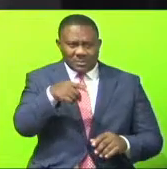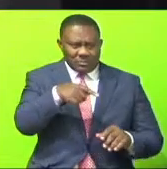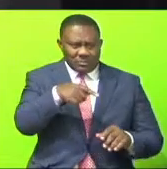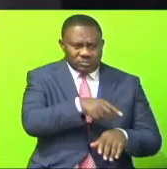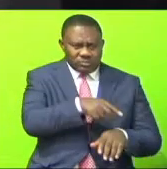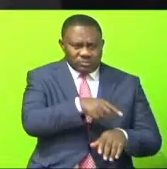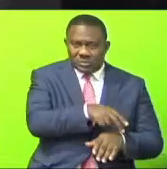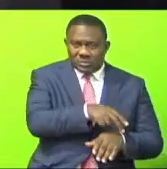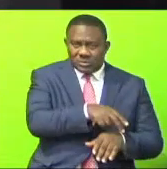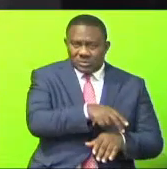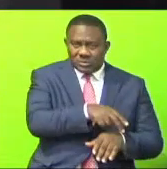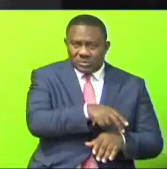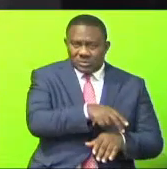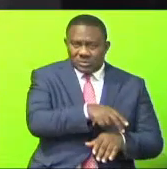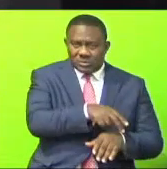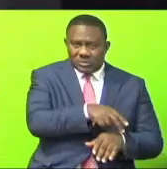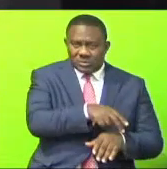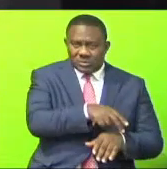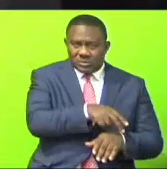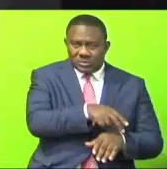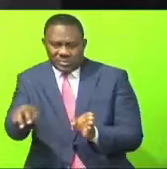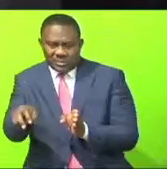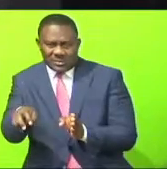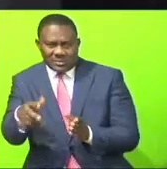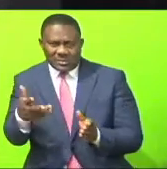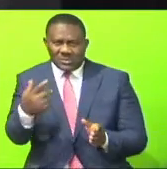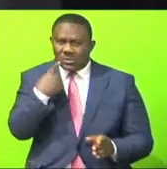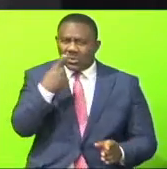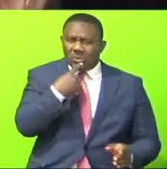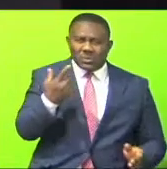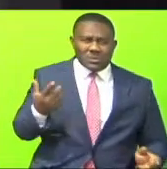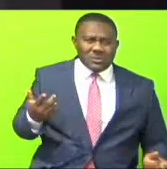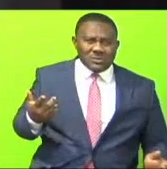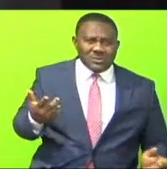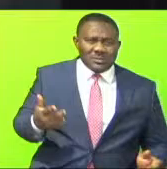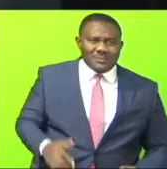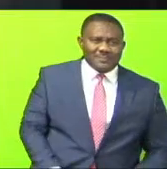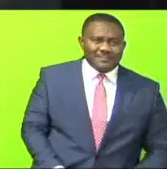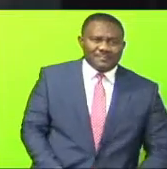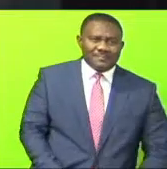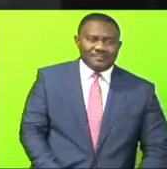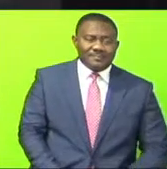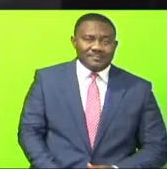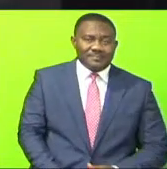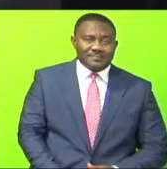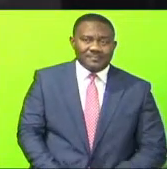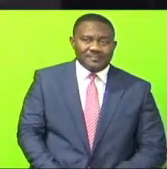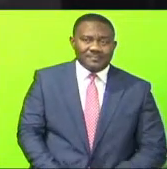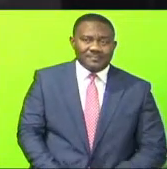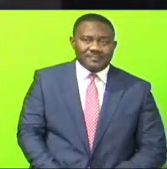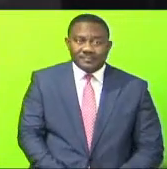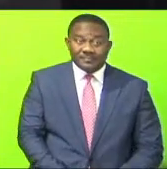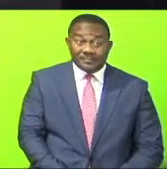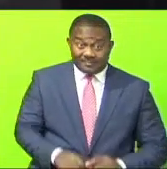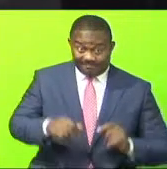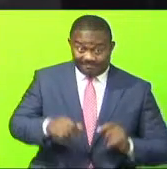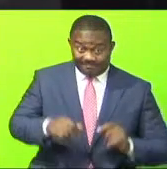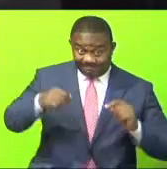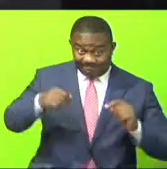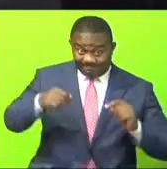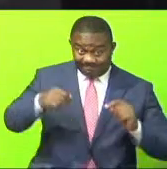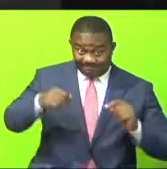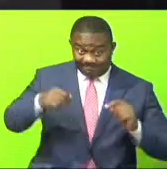it? Who has crossed carpet? And right now, Mr. Speaker, what is a pain for me? That today, they want you